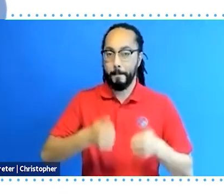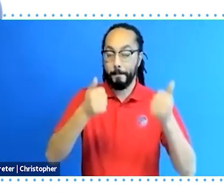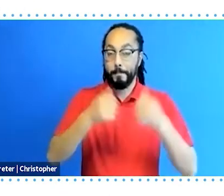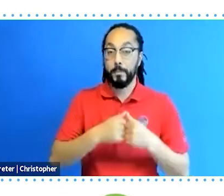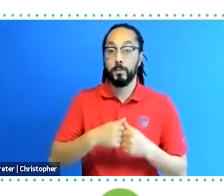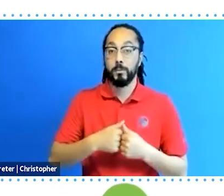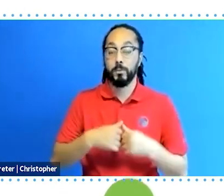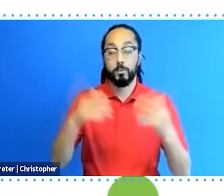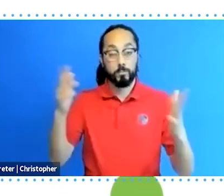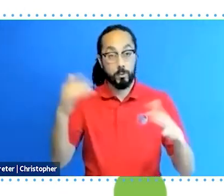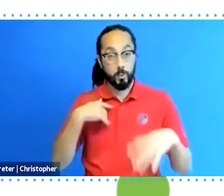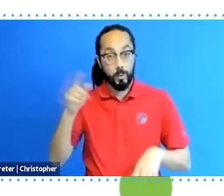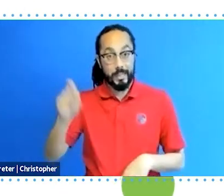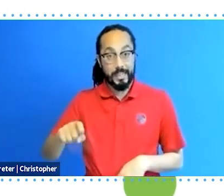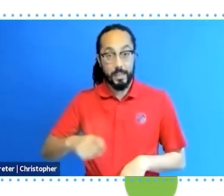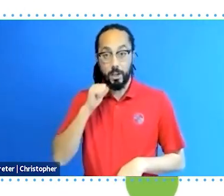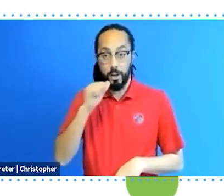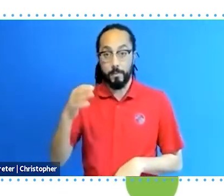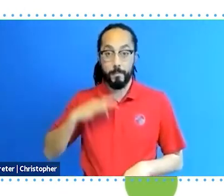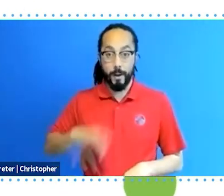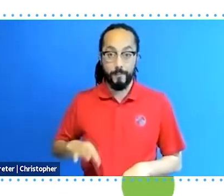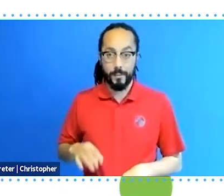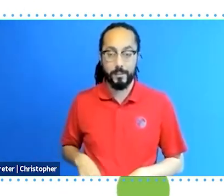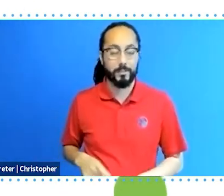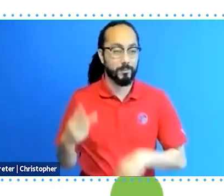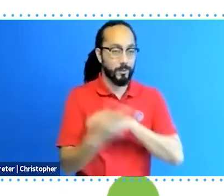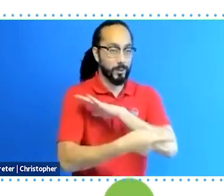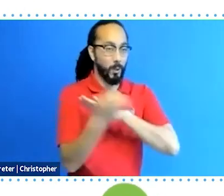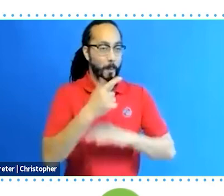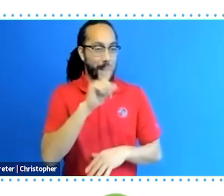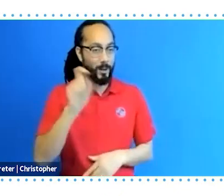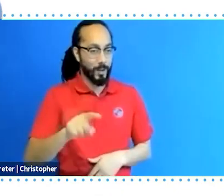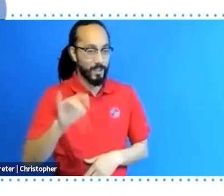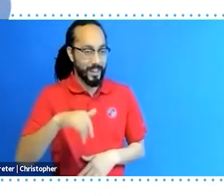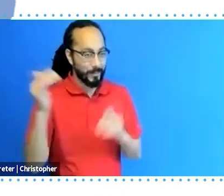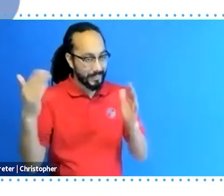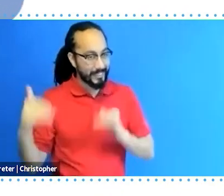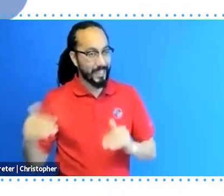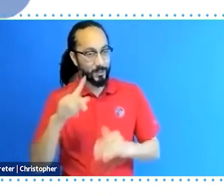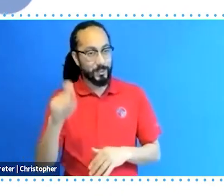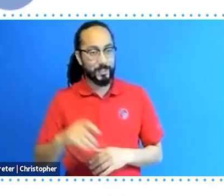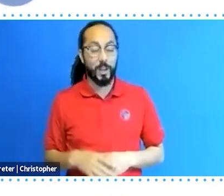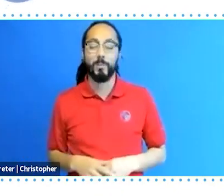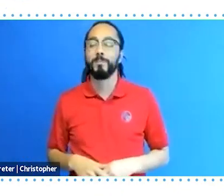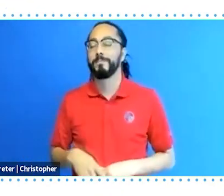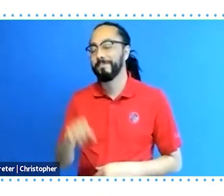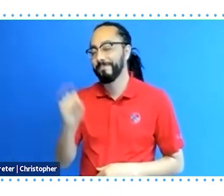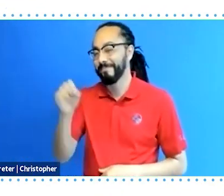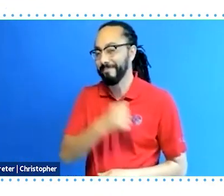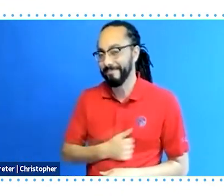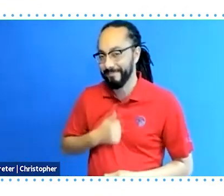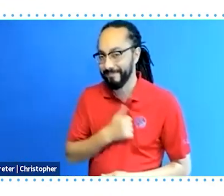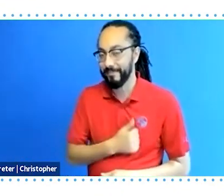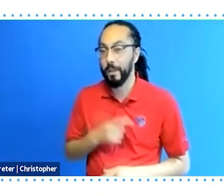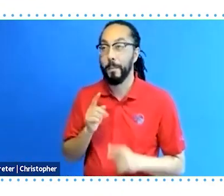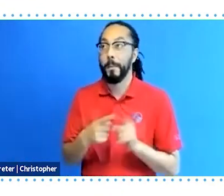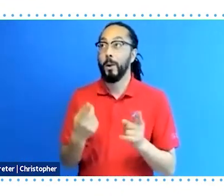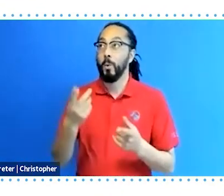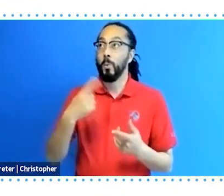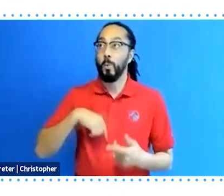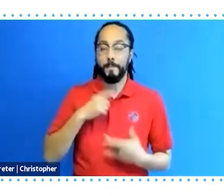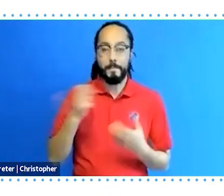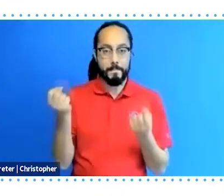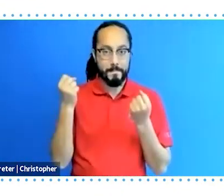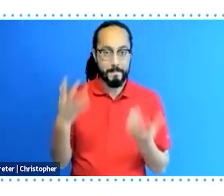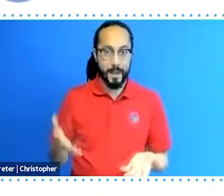I think, Owais, you and I have had a few. You stole my question. That was going to be the next thing. I'm sorry. Well, because you and I have had several coffees, virtual and in the